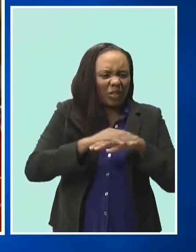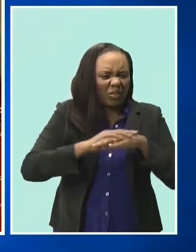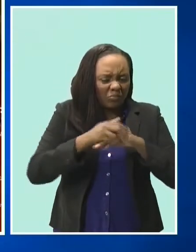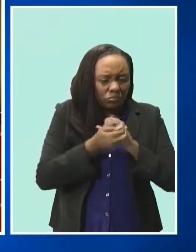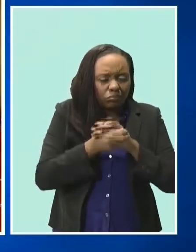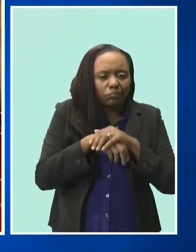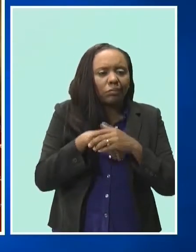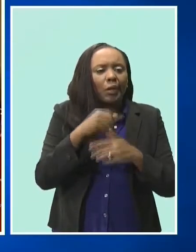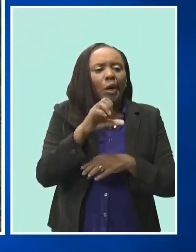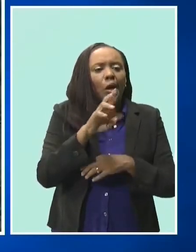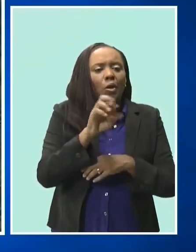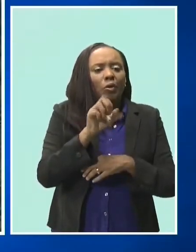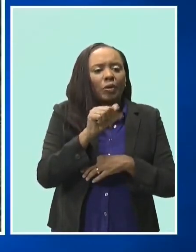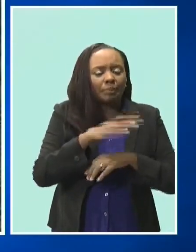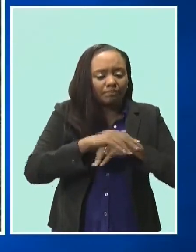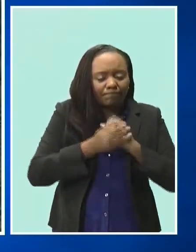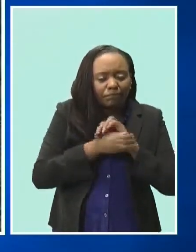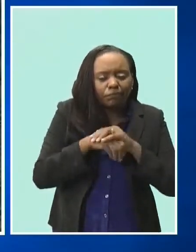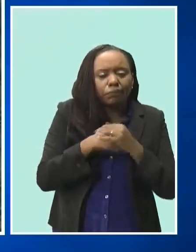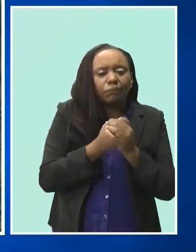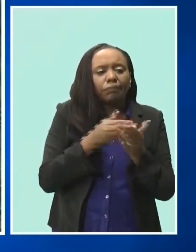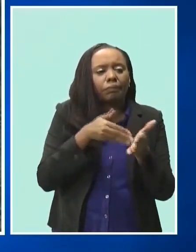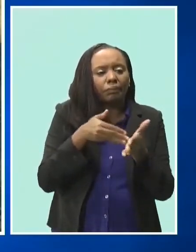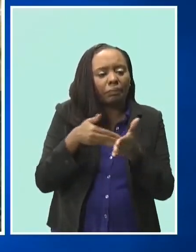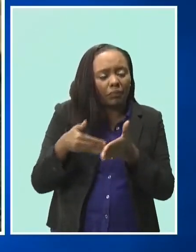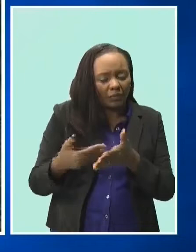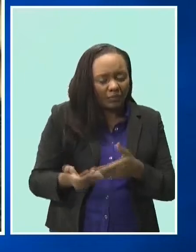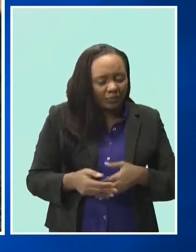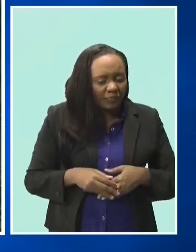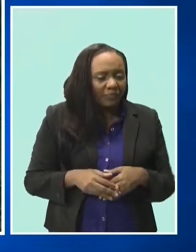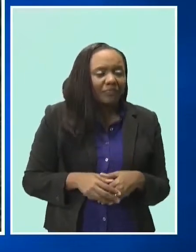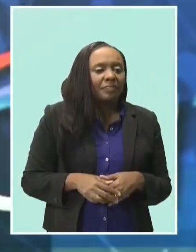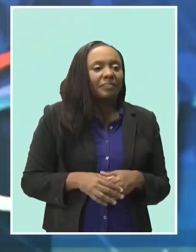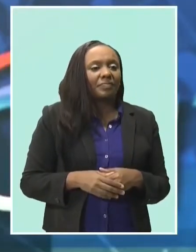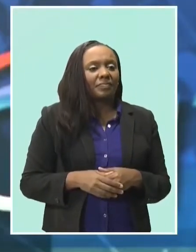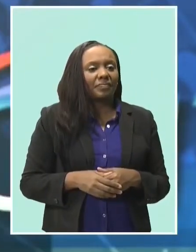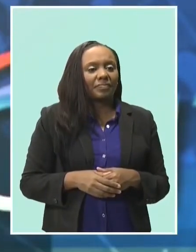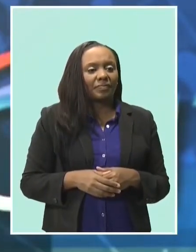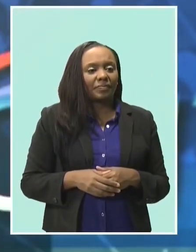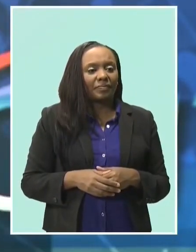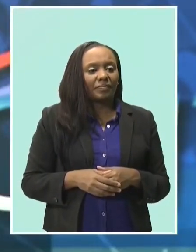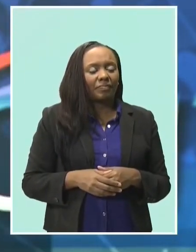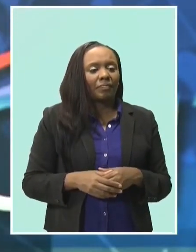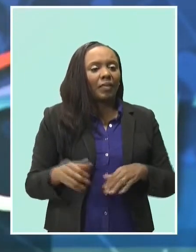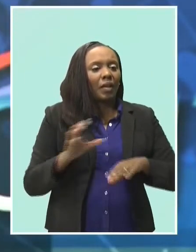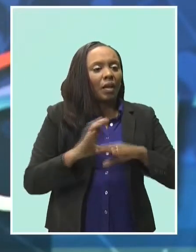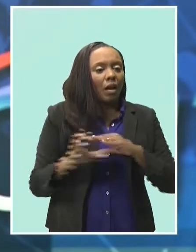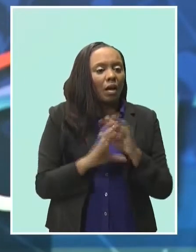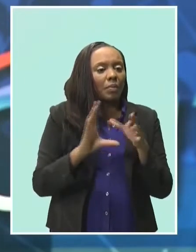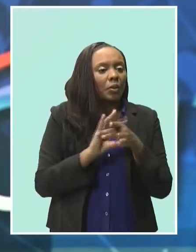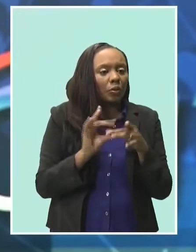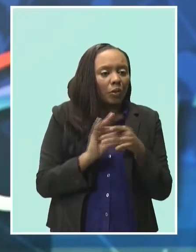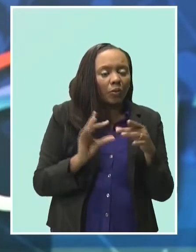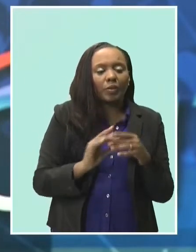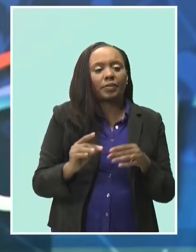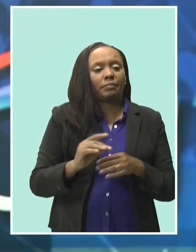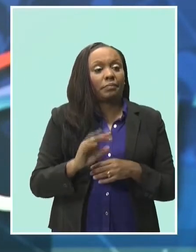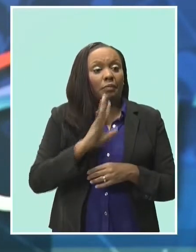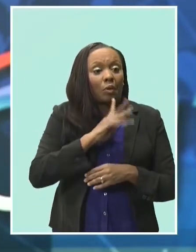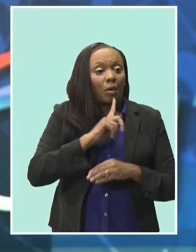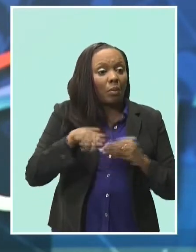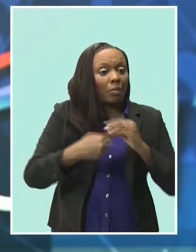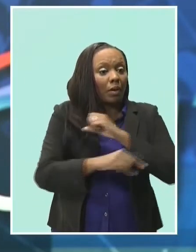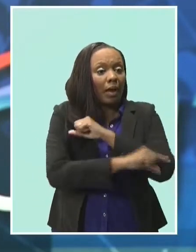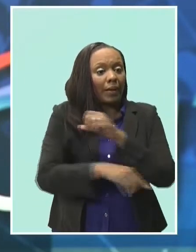moisturize, moisturize. Sharika Griffith, CBC News. Still to come, the much anticipated Guyana